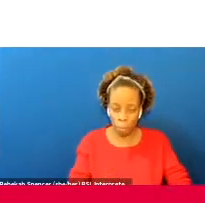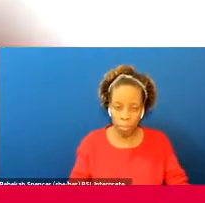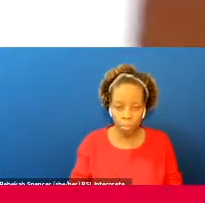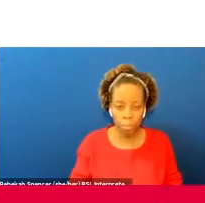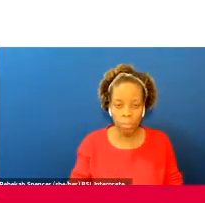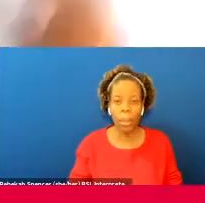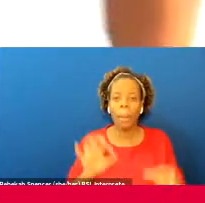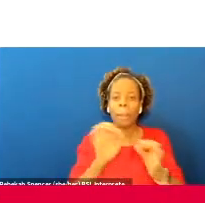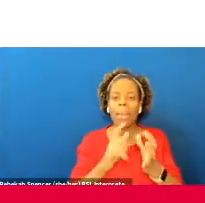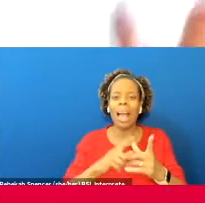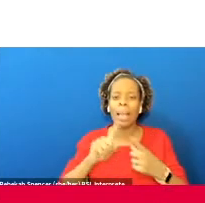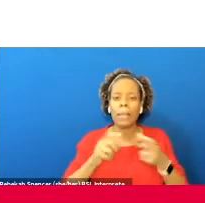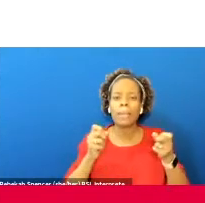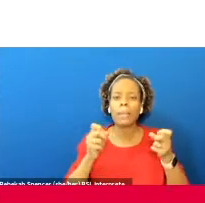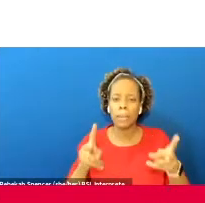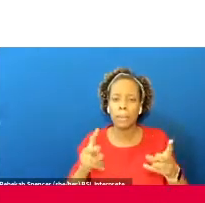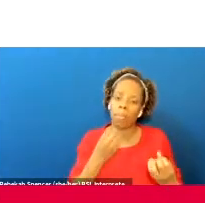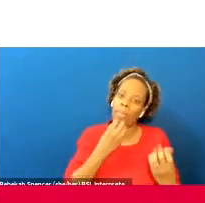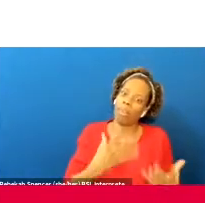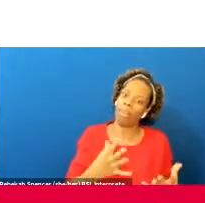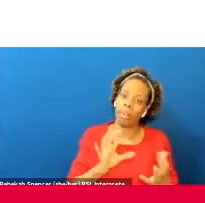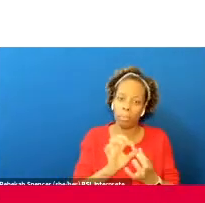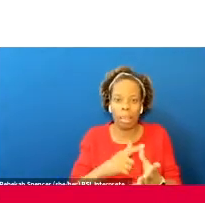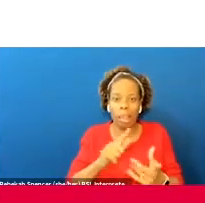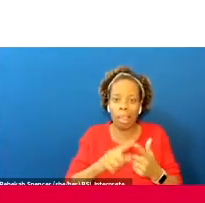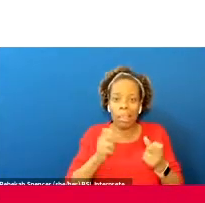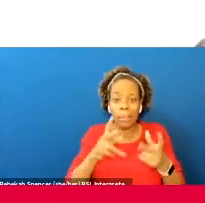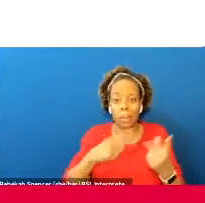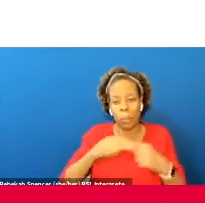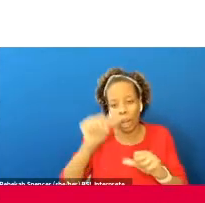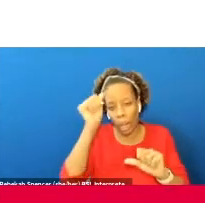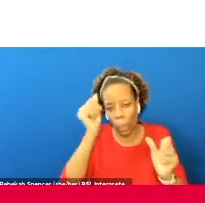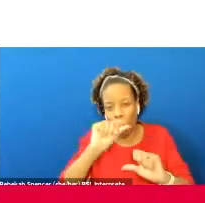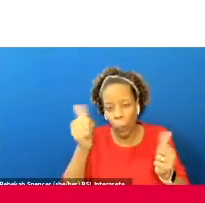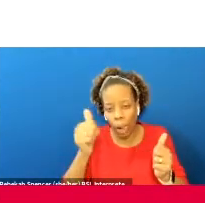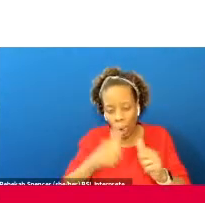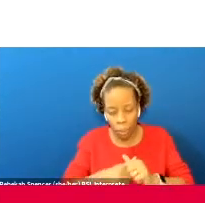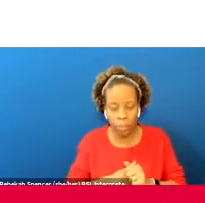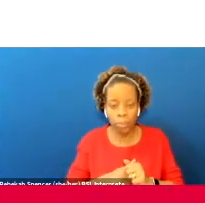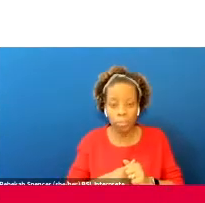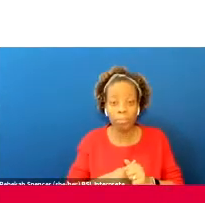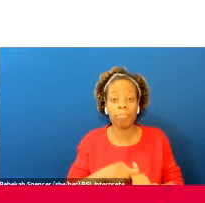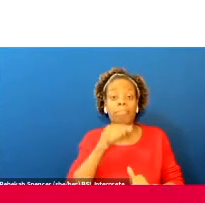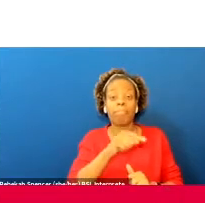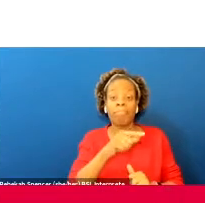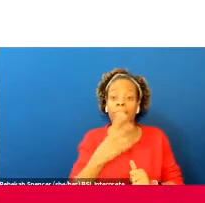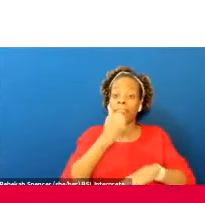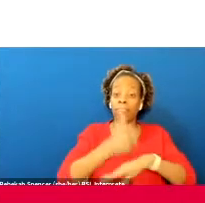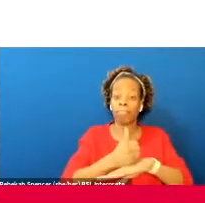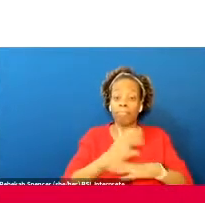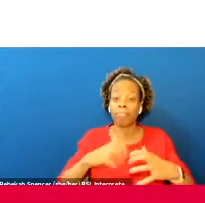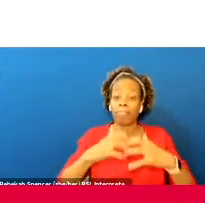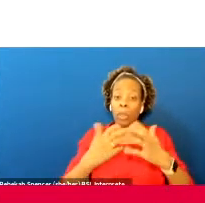Systems, you know, the wonderful BAE Systems company that we all know and love, they have a new drone that's called the Magma